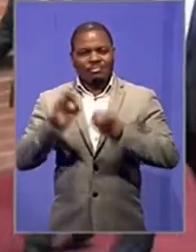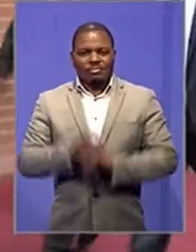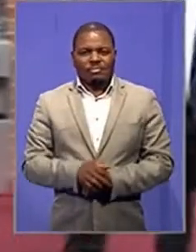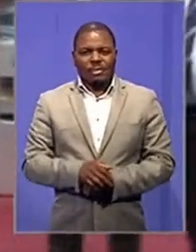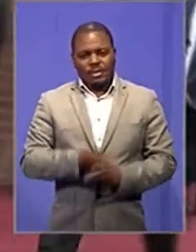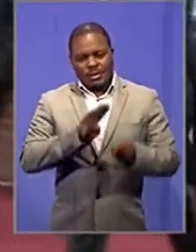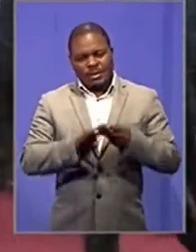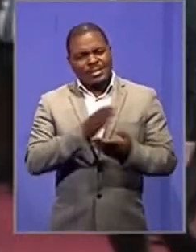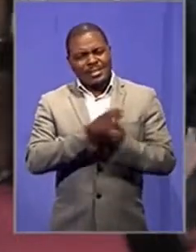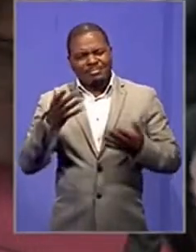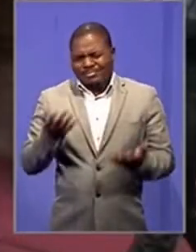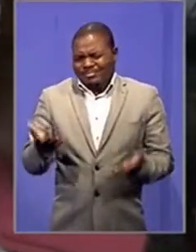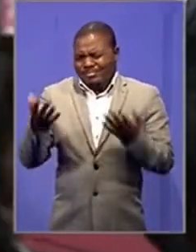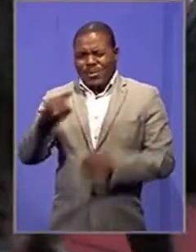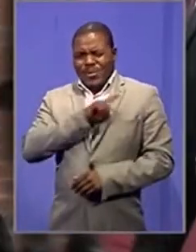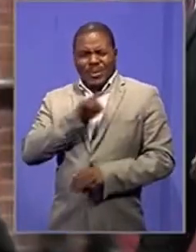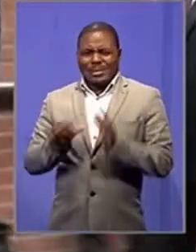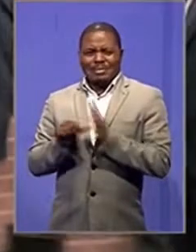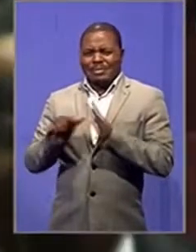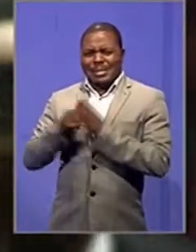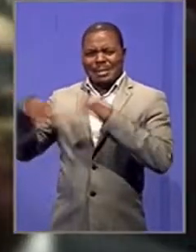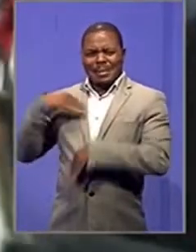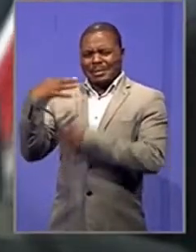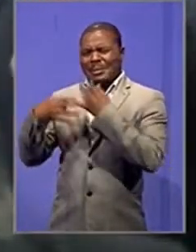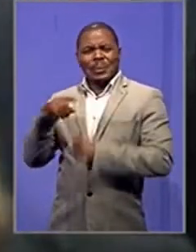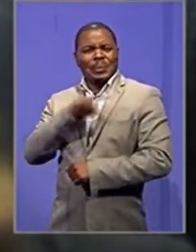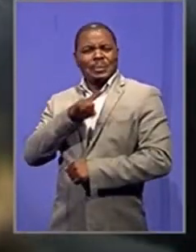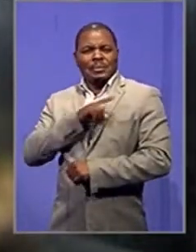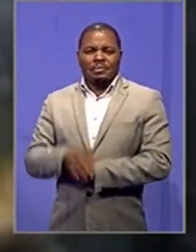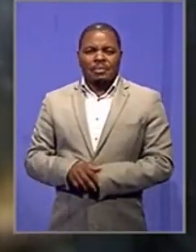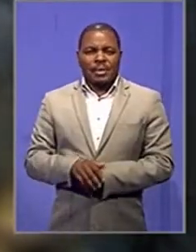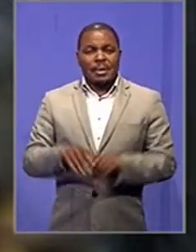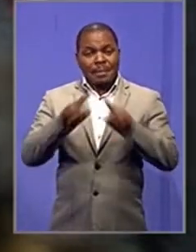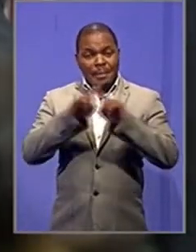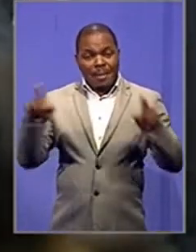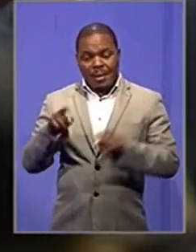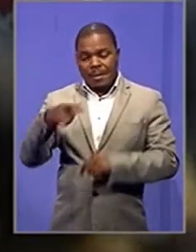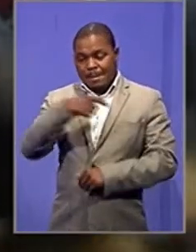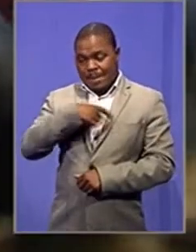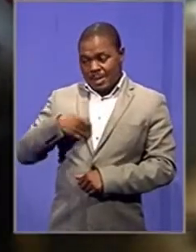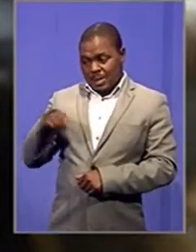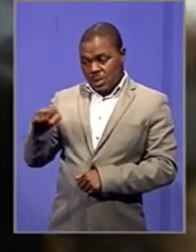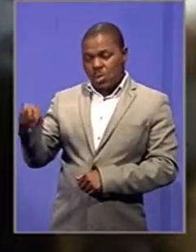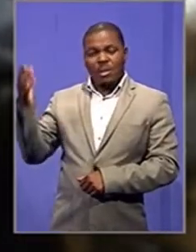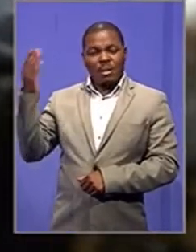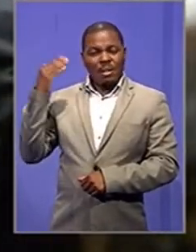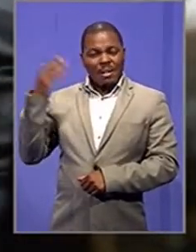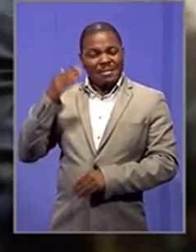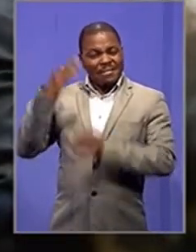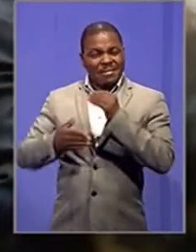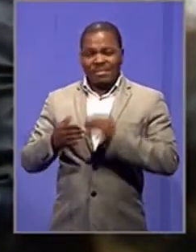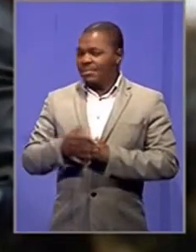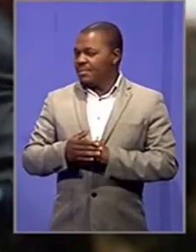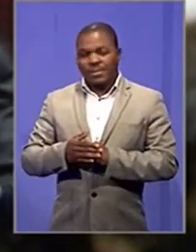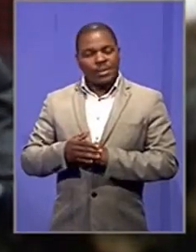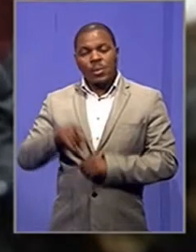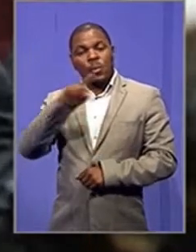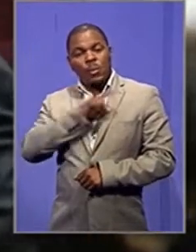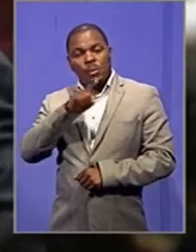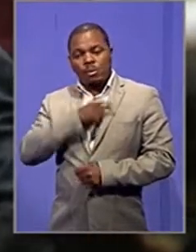botsoloditse mosola wa yona. Le fa go le jalo, se ga se bokhutlo ba moporesidente yono wa maloba ka ntlha ya fa ba bueledi ba